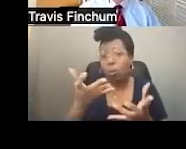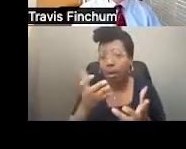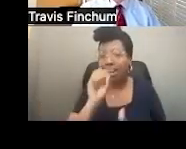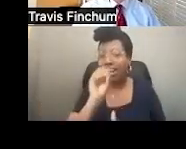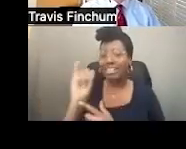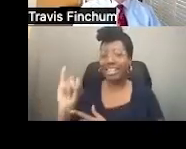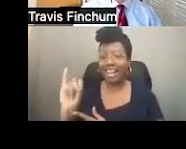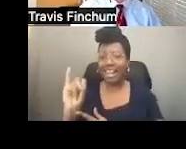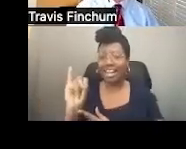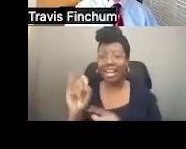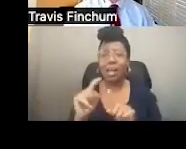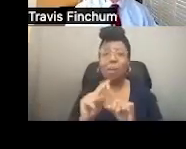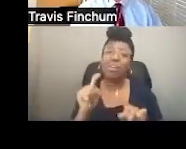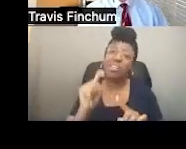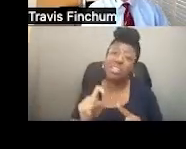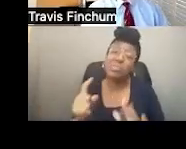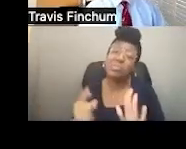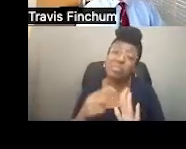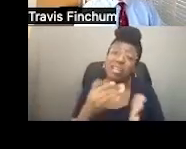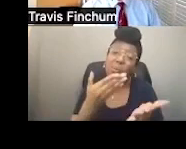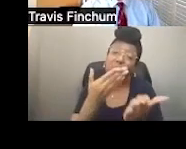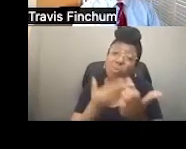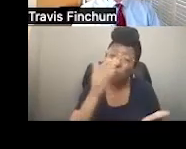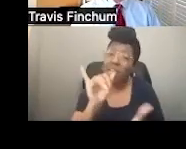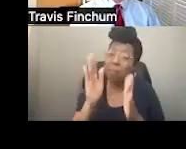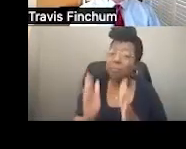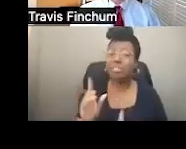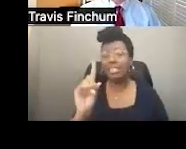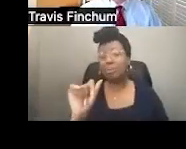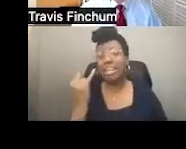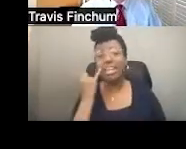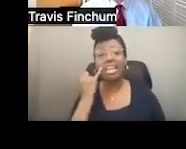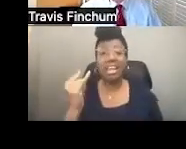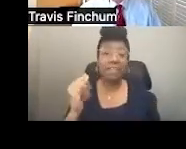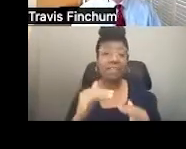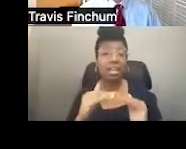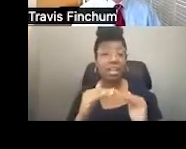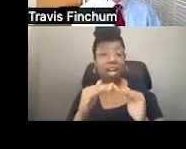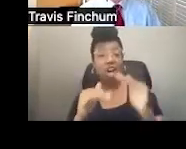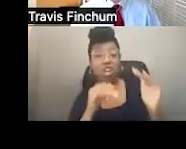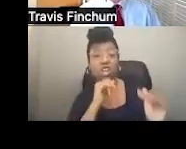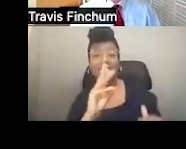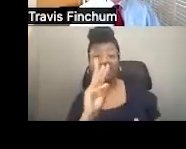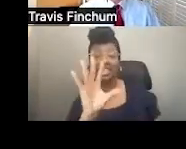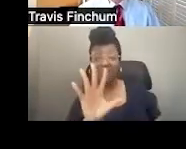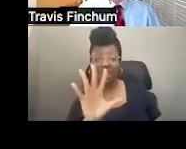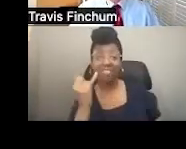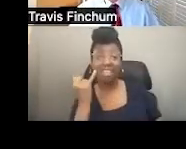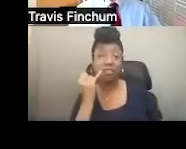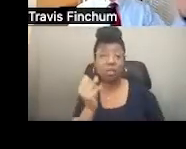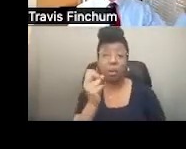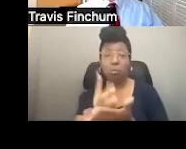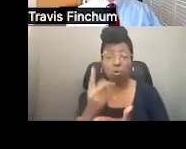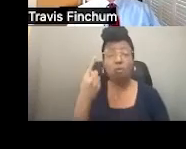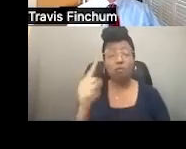to sometimes prove that a person is disabled if they're under the age of 65 in order to get Medicaid.